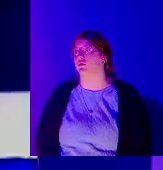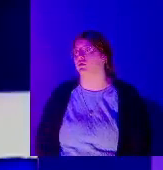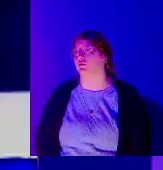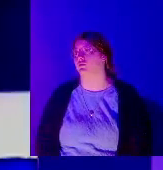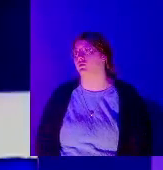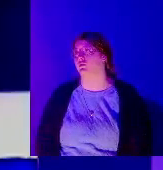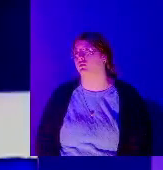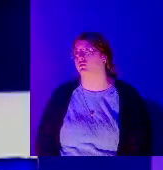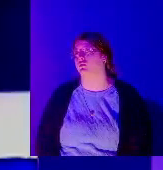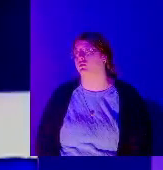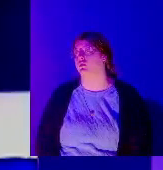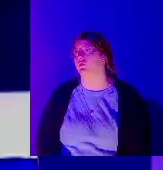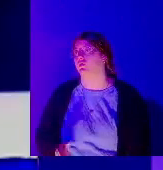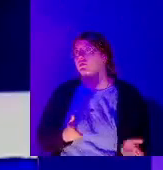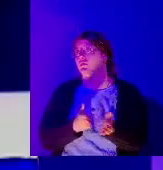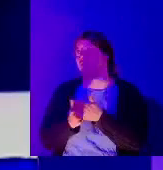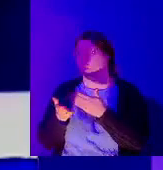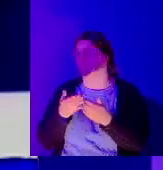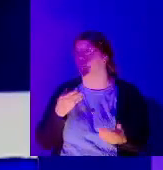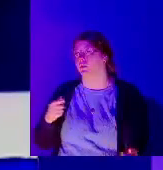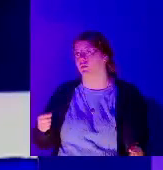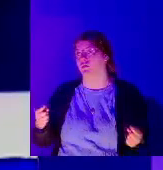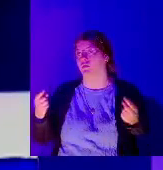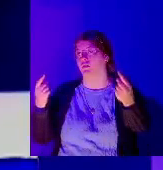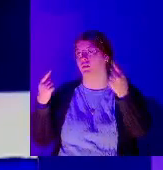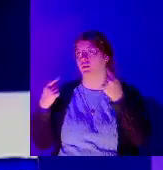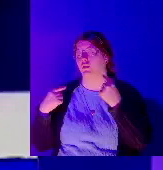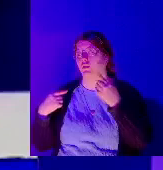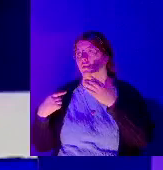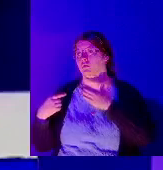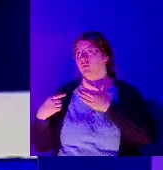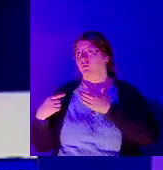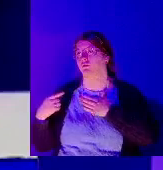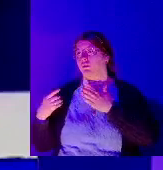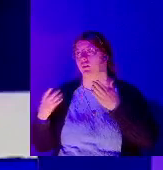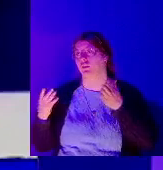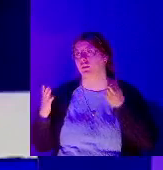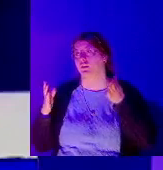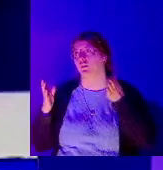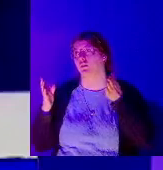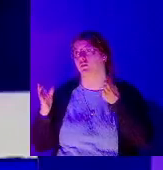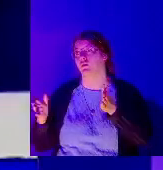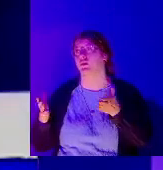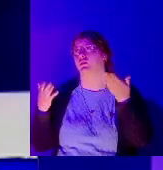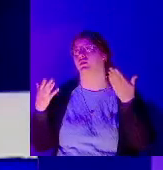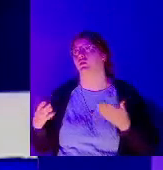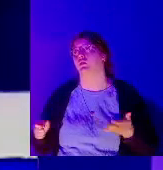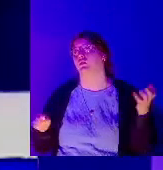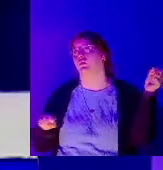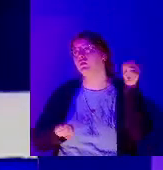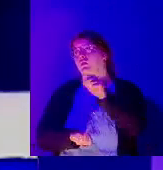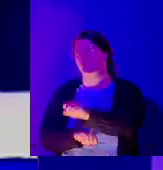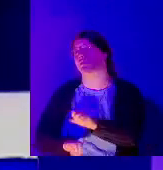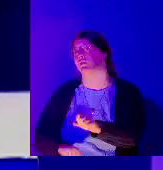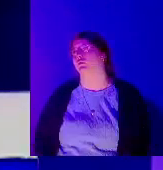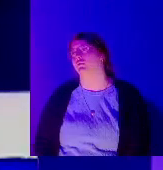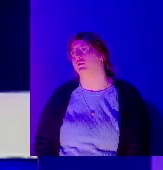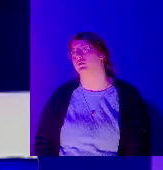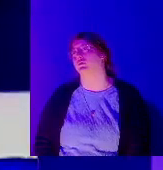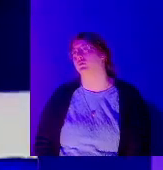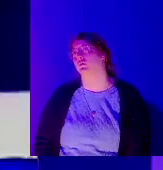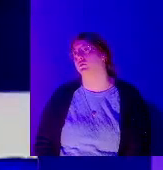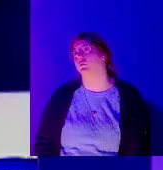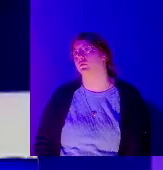won. No matter what comes my way, I will